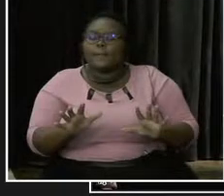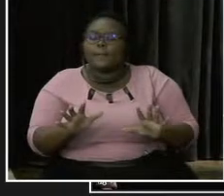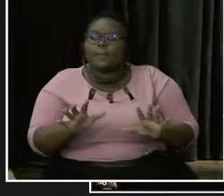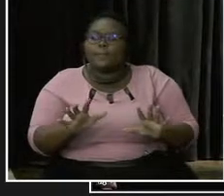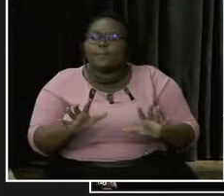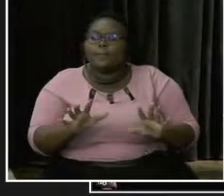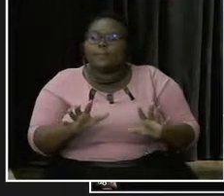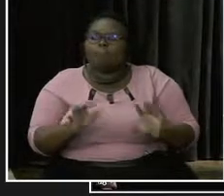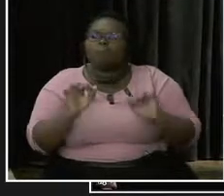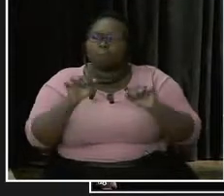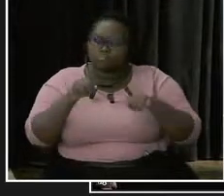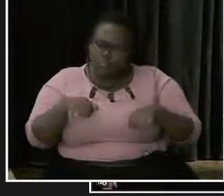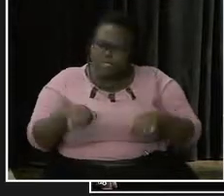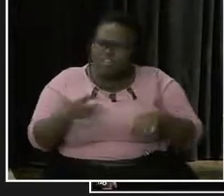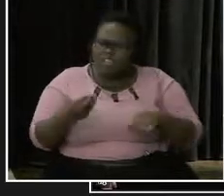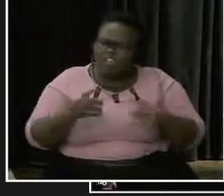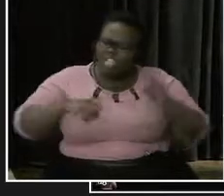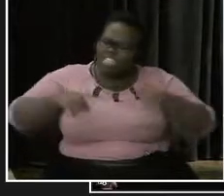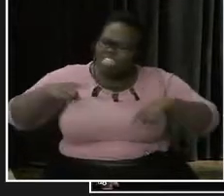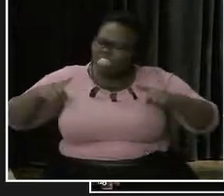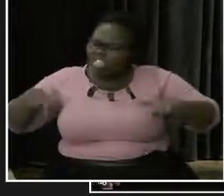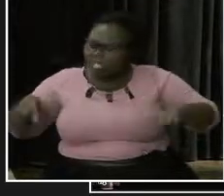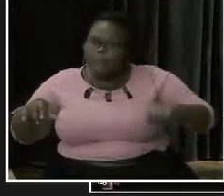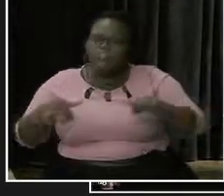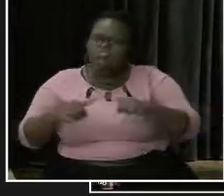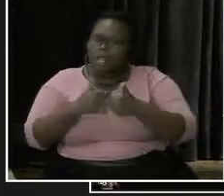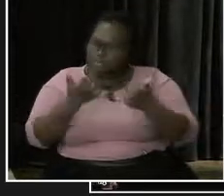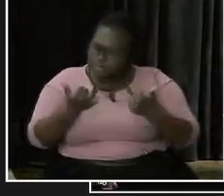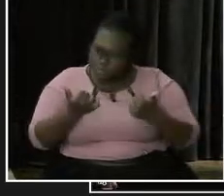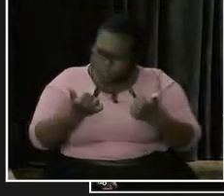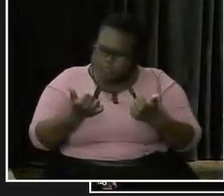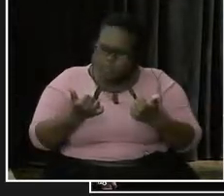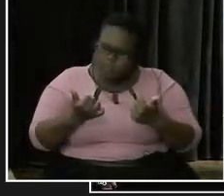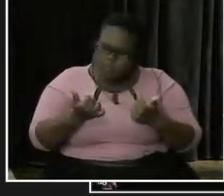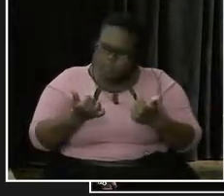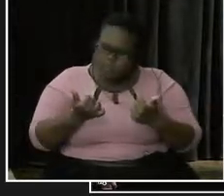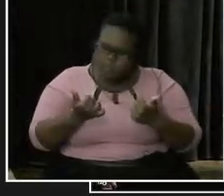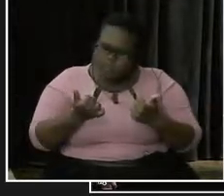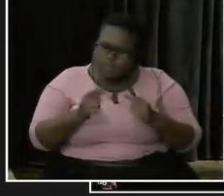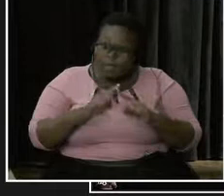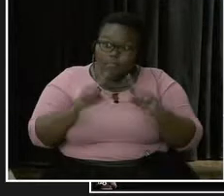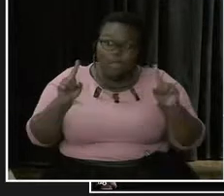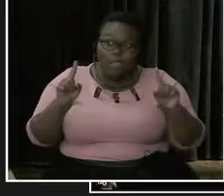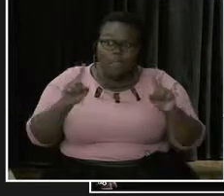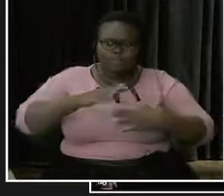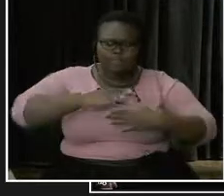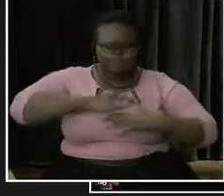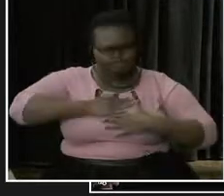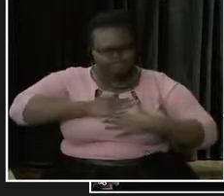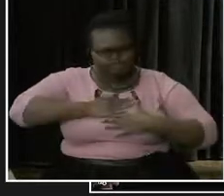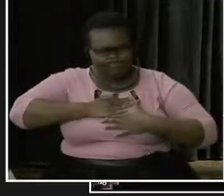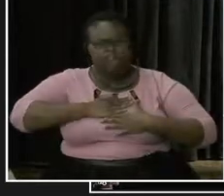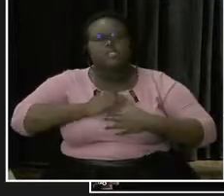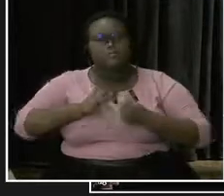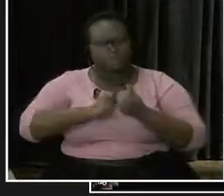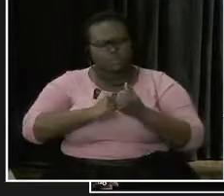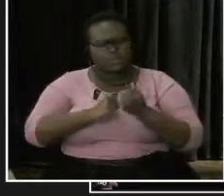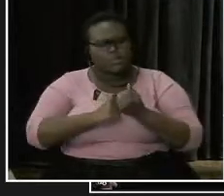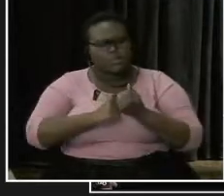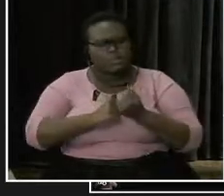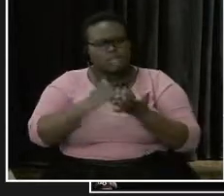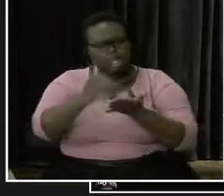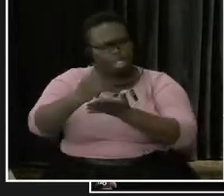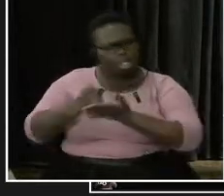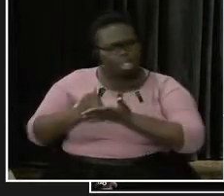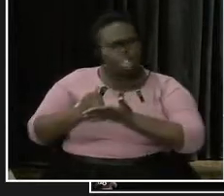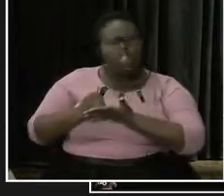While we do encounter various challenges, we are very appreciative of the support and